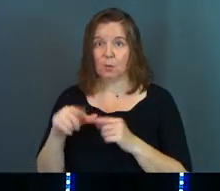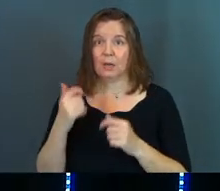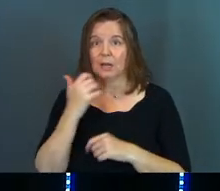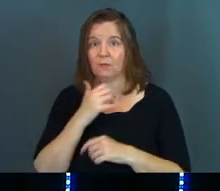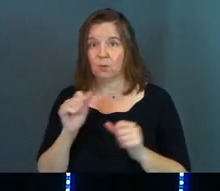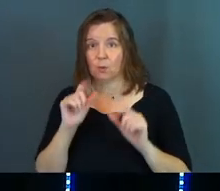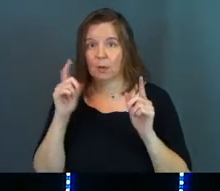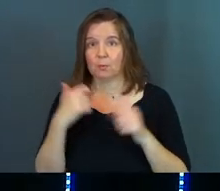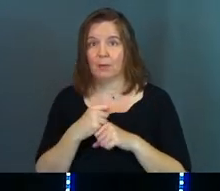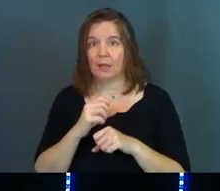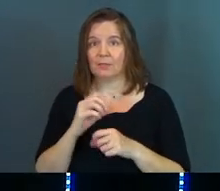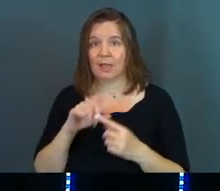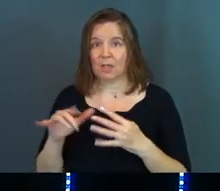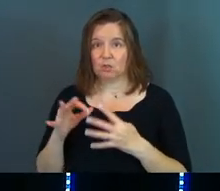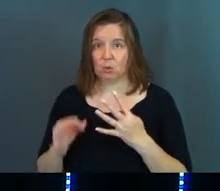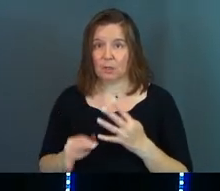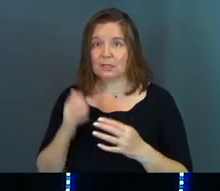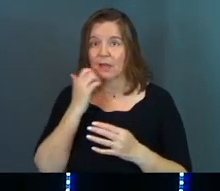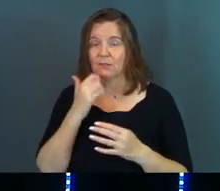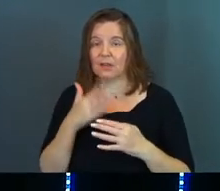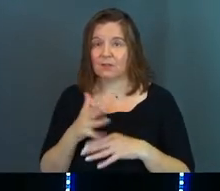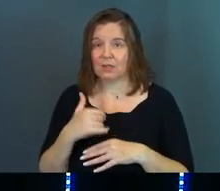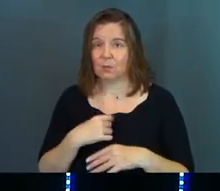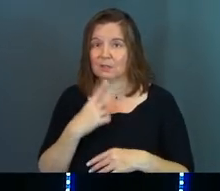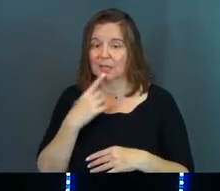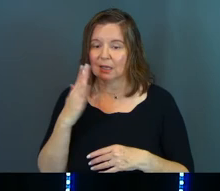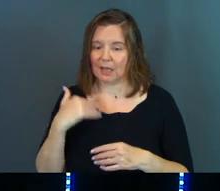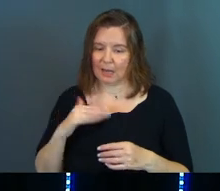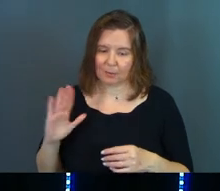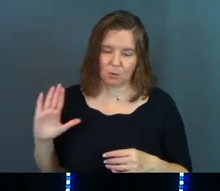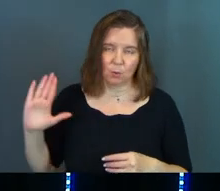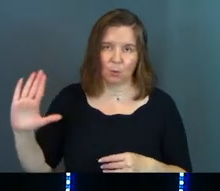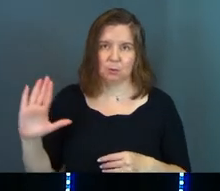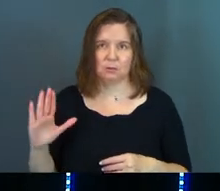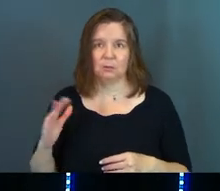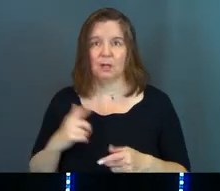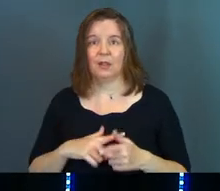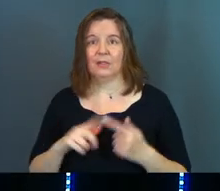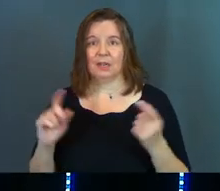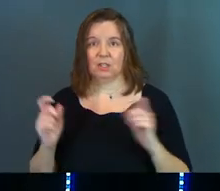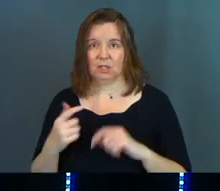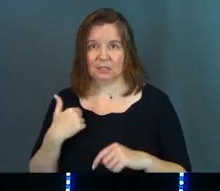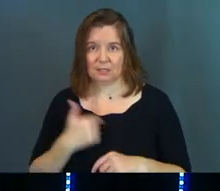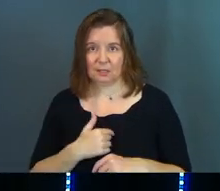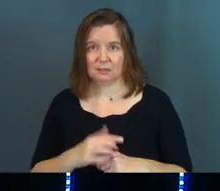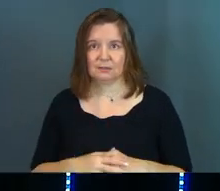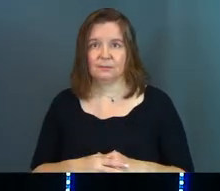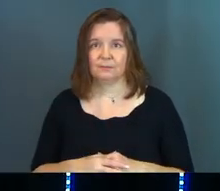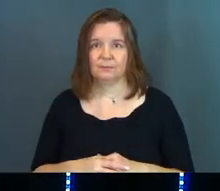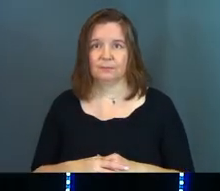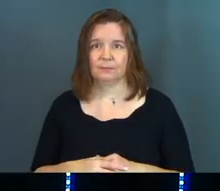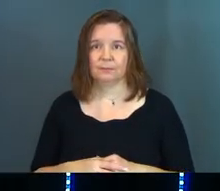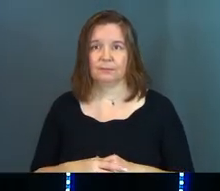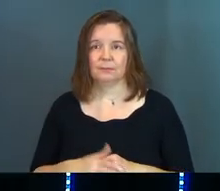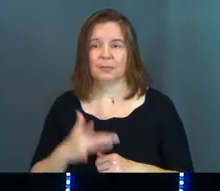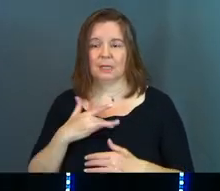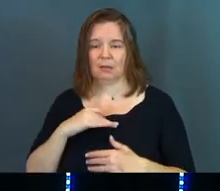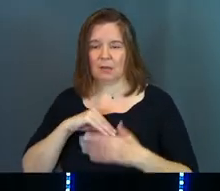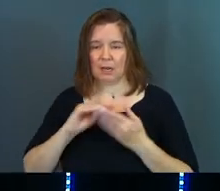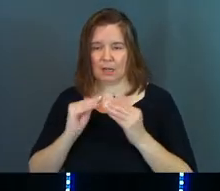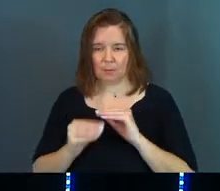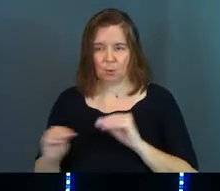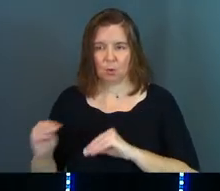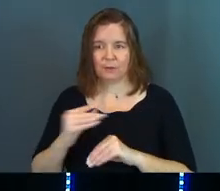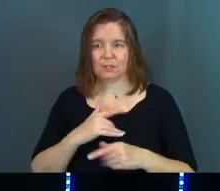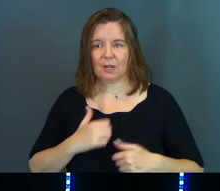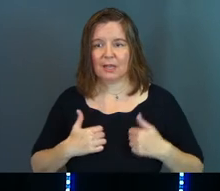every day we wake up, we make that ultimate choice, and then every day after that we say, God, I am yours. Then he changes us. He moves in our hearts. He moves in our lives, and he